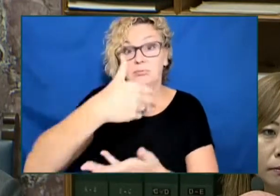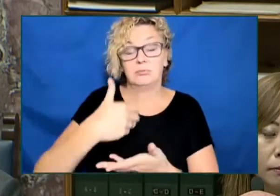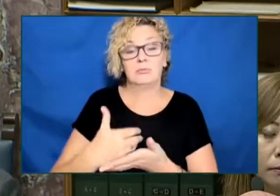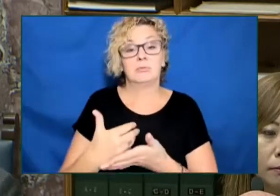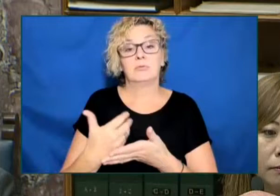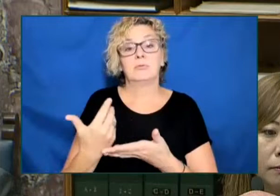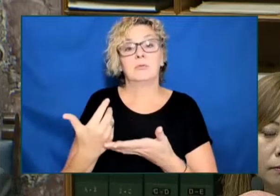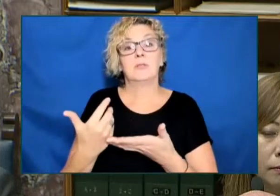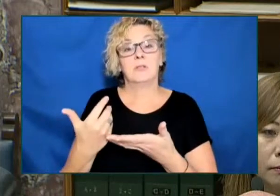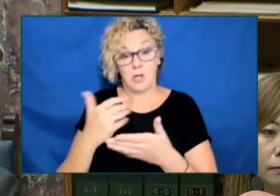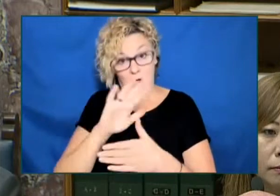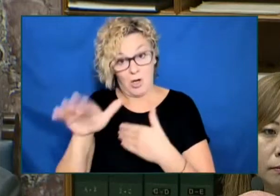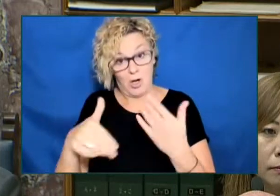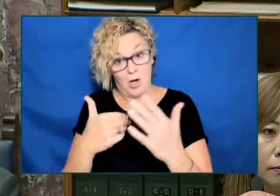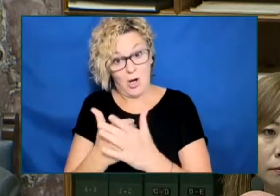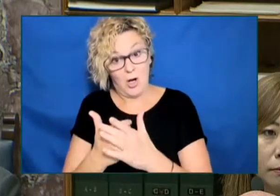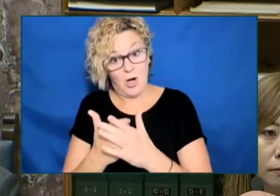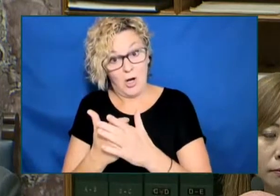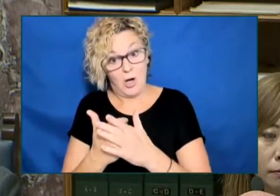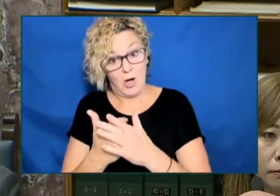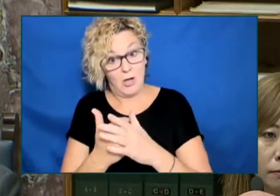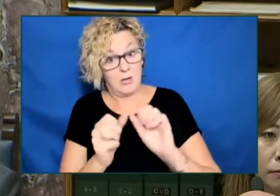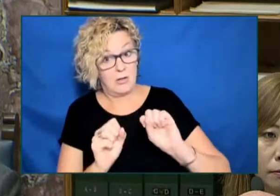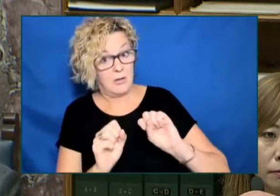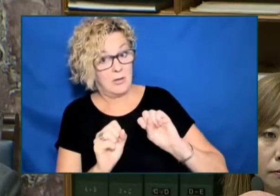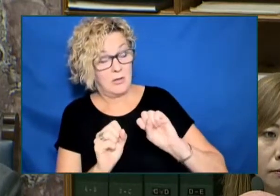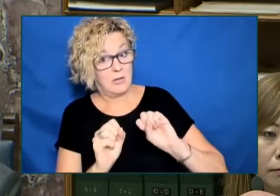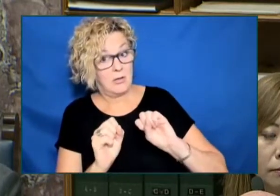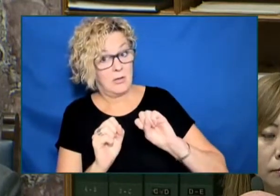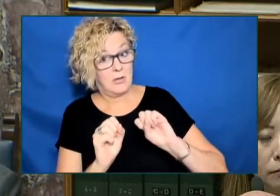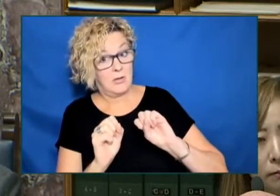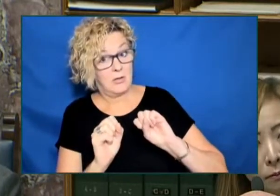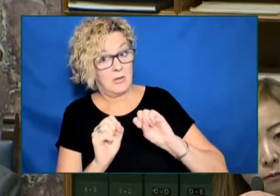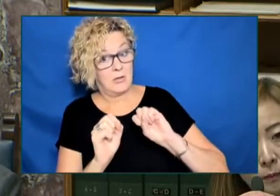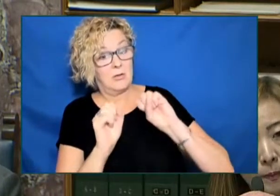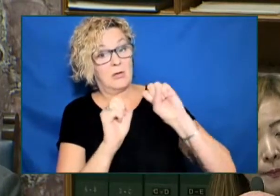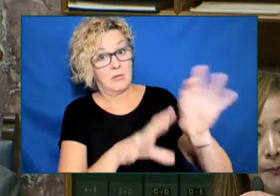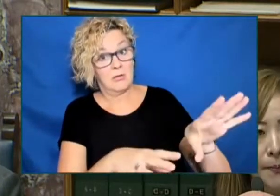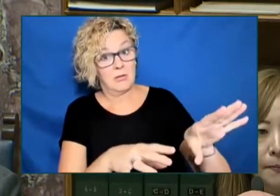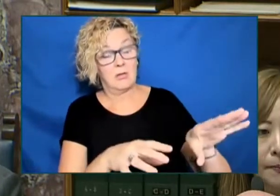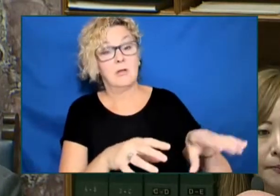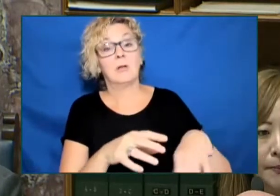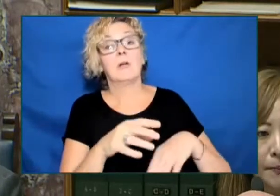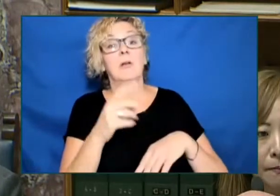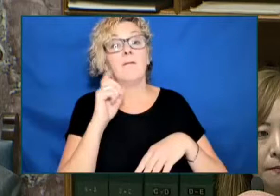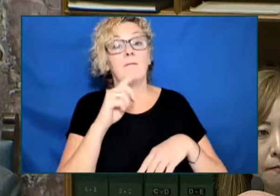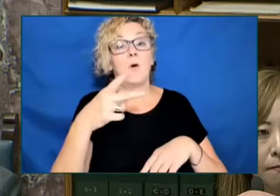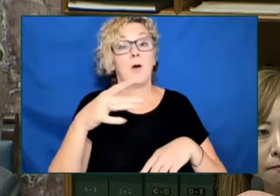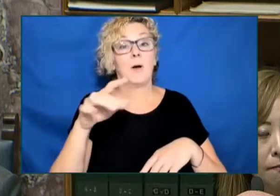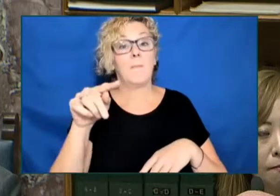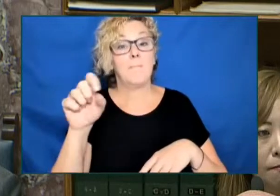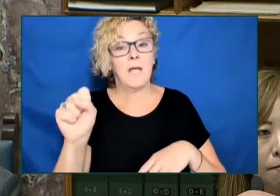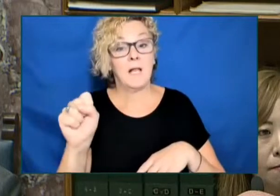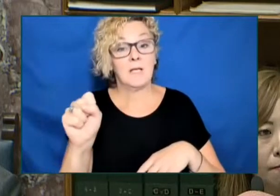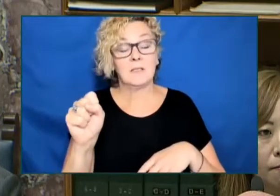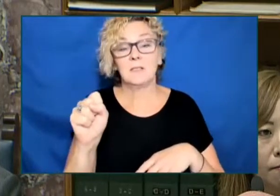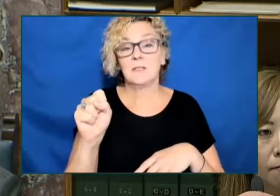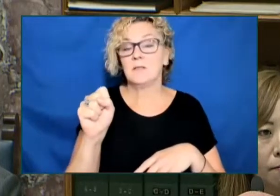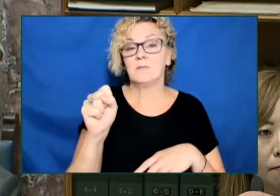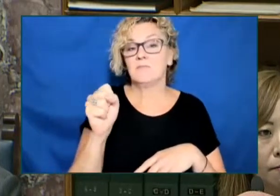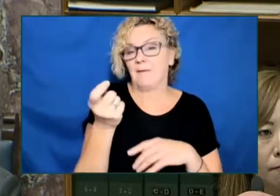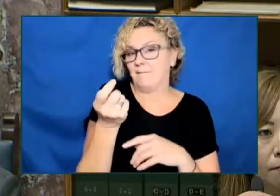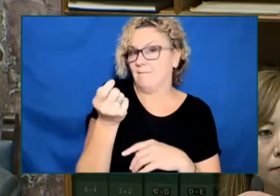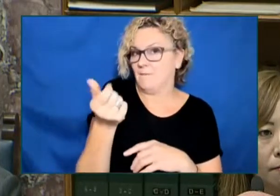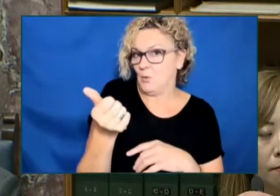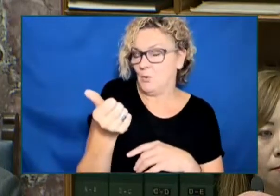that. So some logs are processed, but it is very, very few. In fact, these logs represent